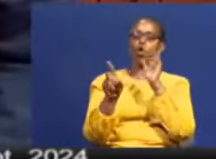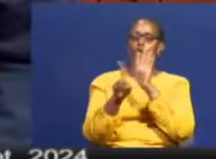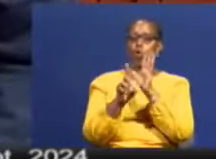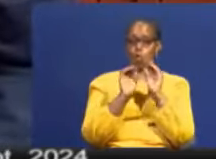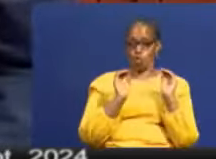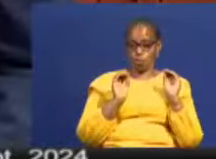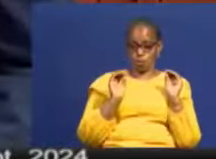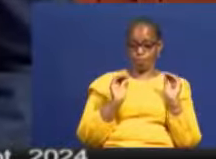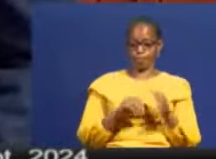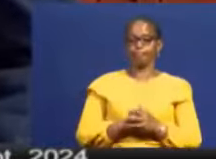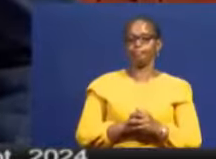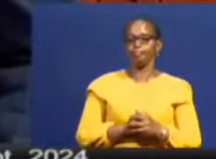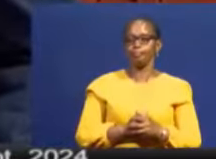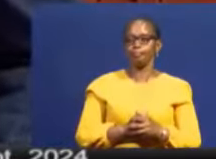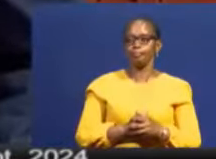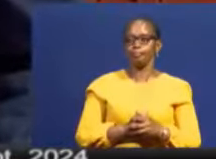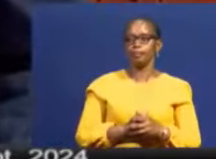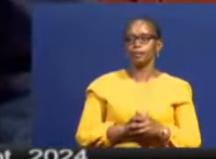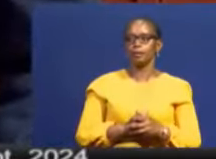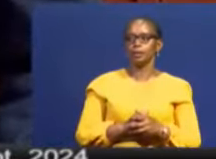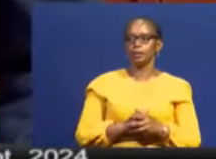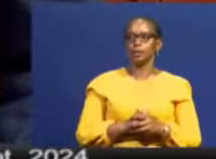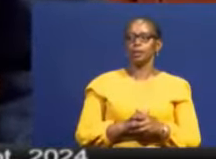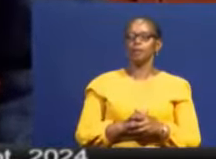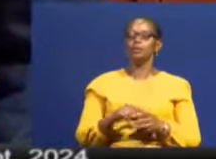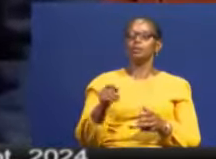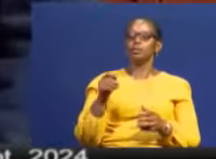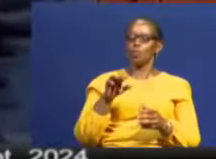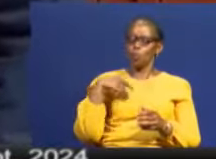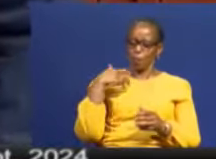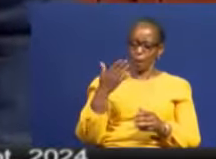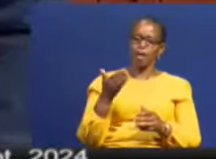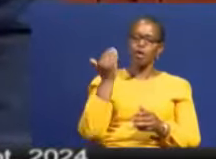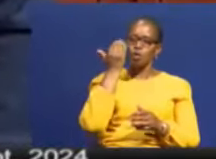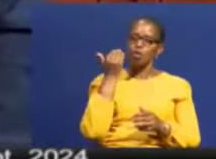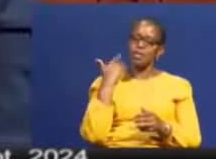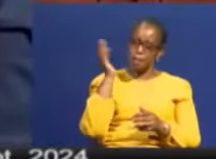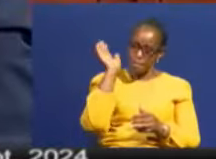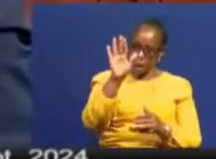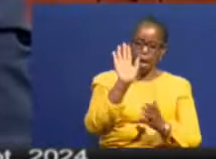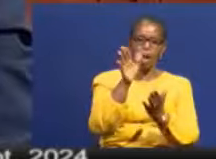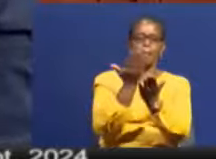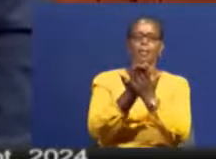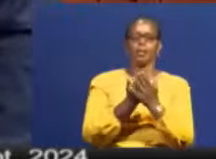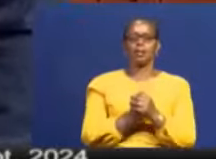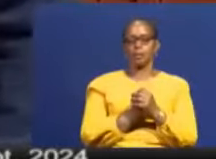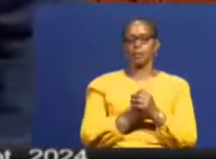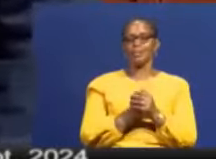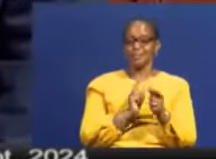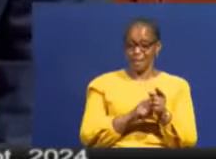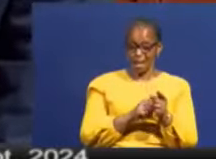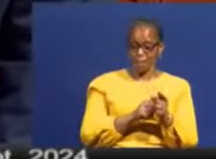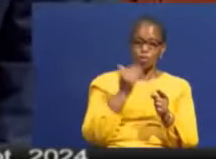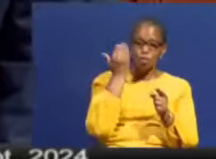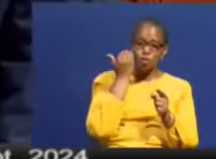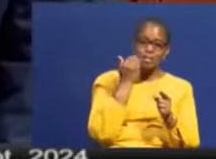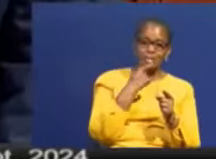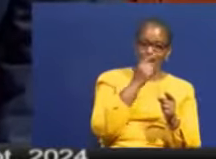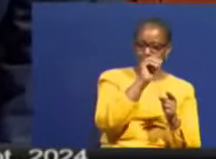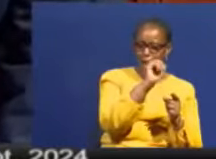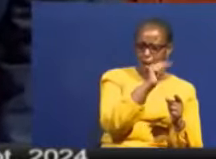already agreed that we will appeal that decision. The good thing is that after declaring the act unconstitutional, the court did